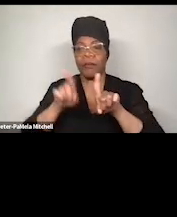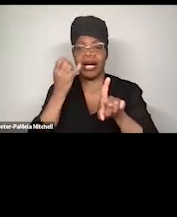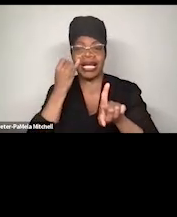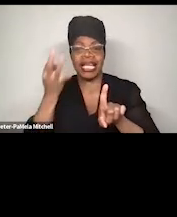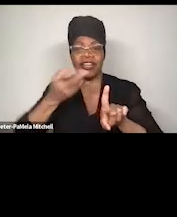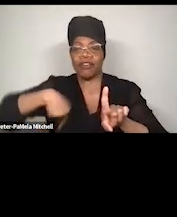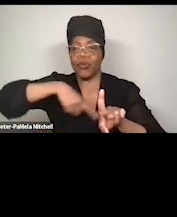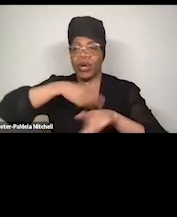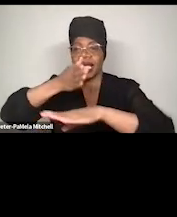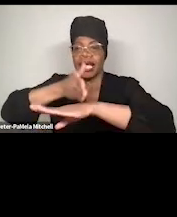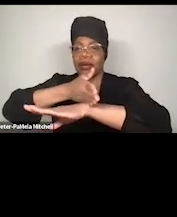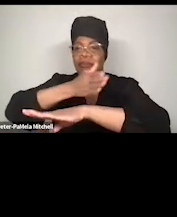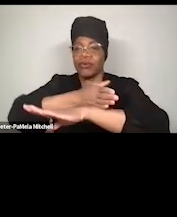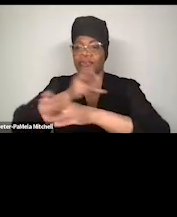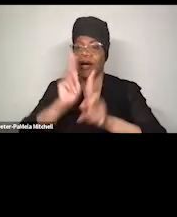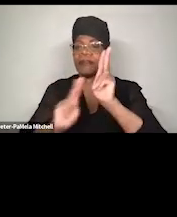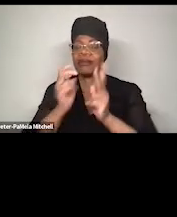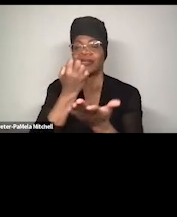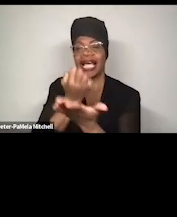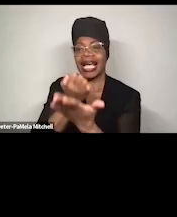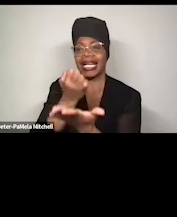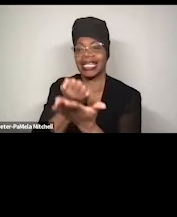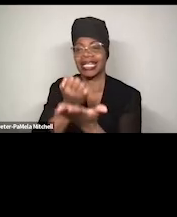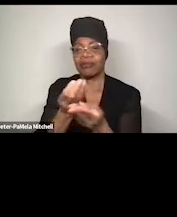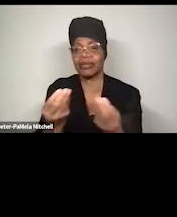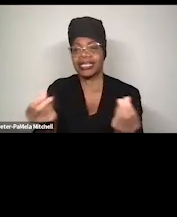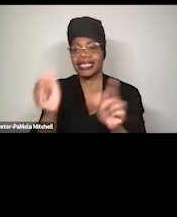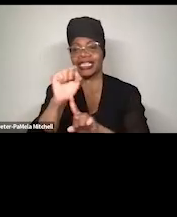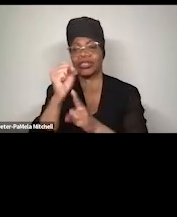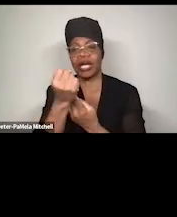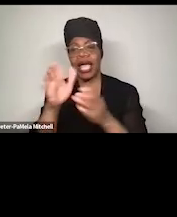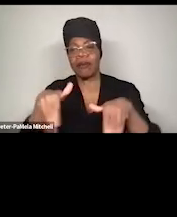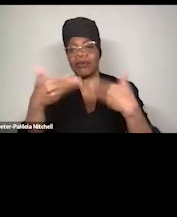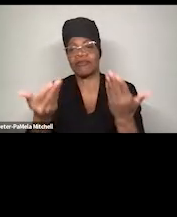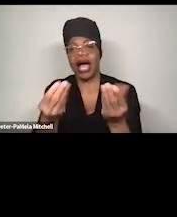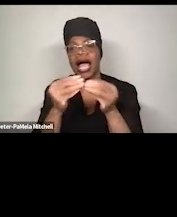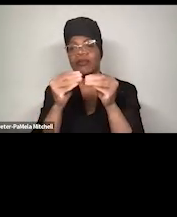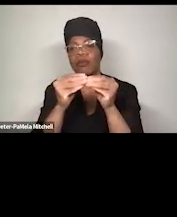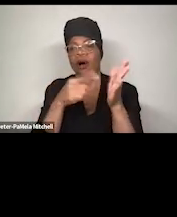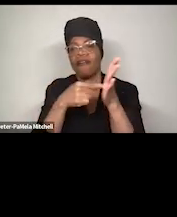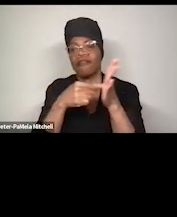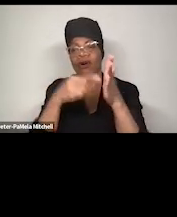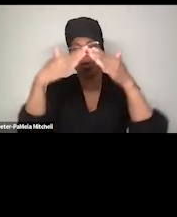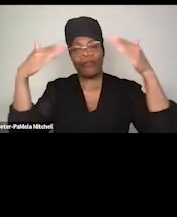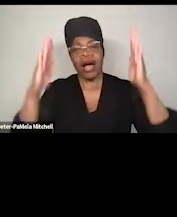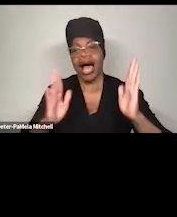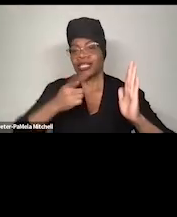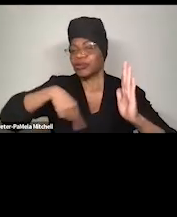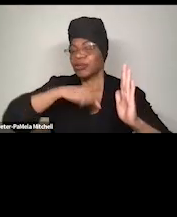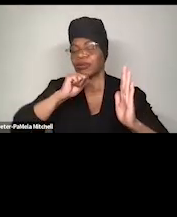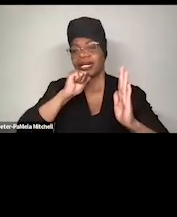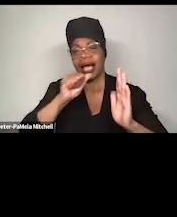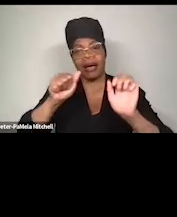folks' economic and material conditions and provide for more affordable housing, we simply will not be able to solve